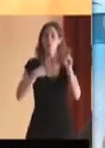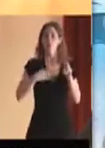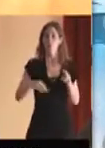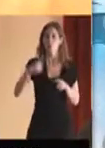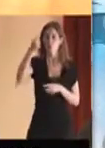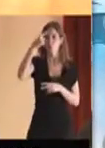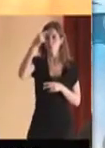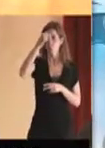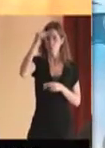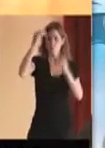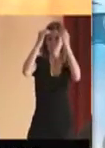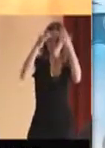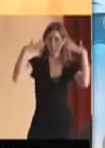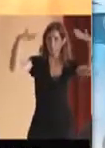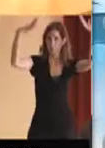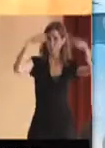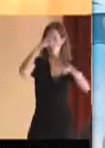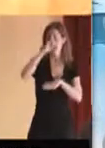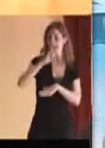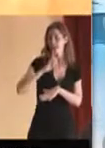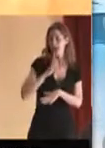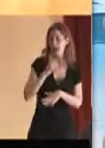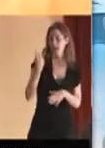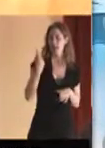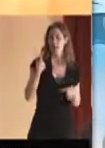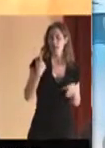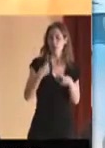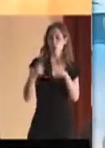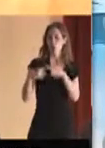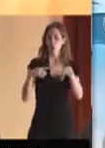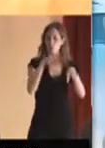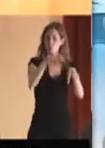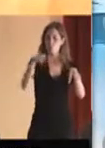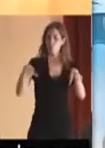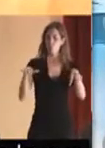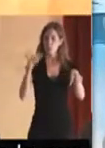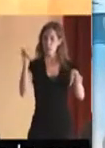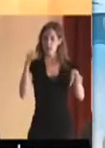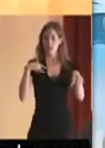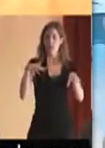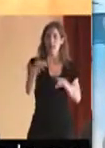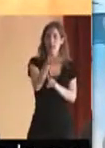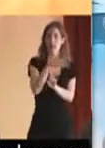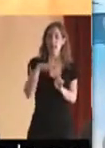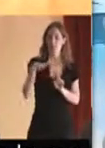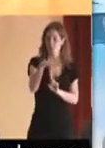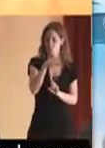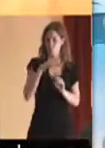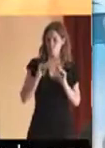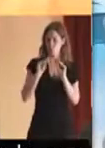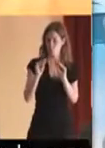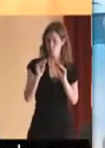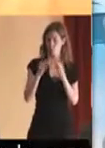visual disability can obtain a mental image of obstacles and of the